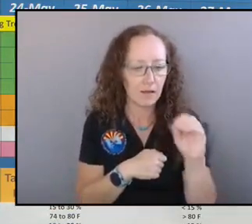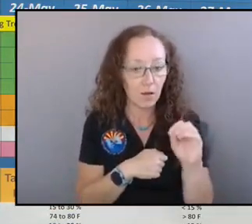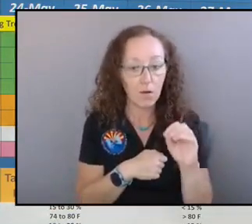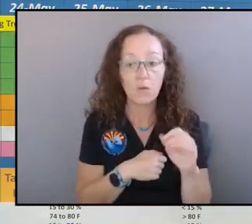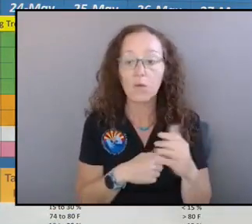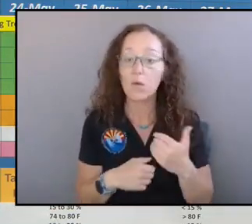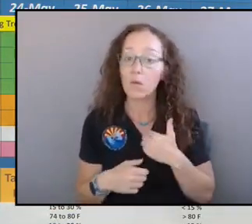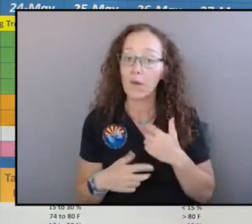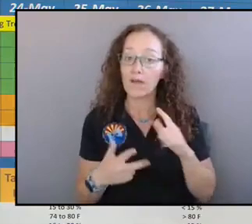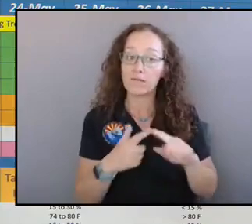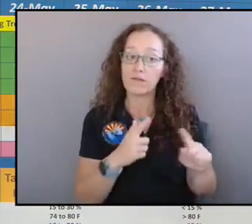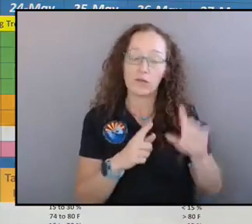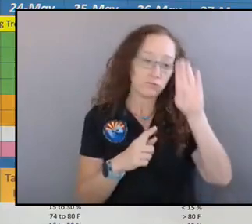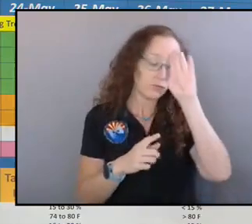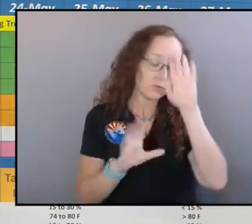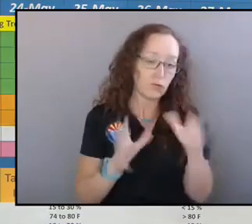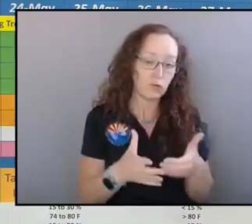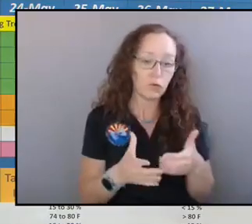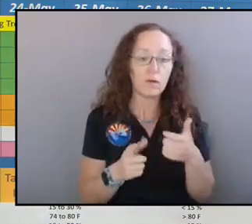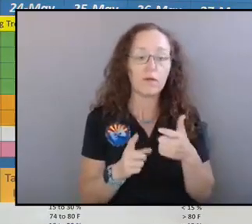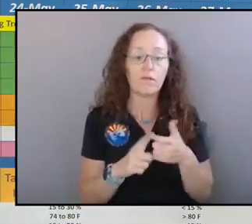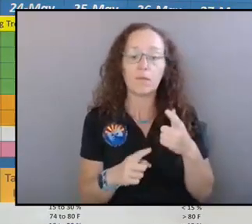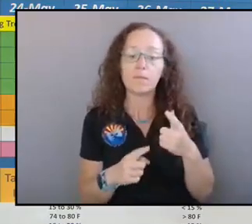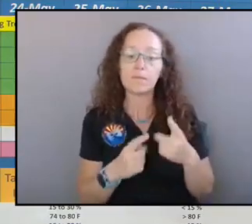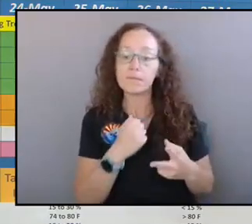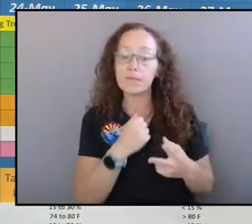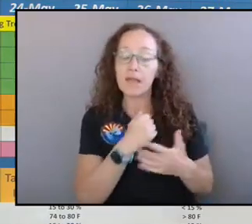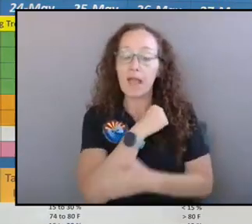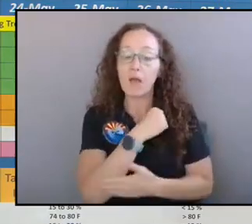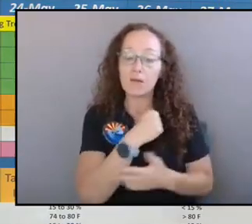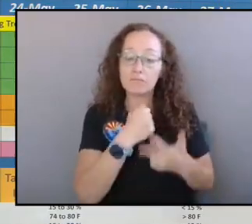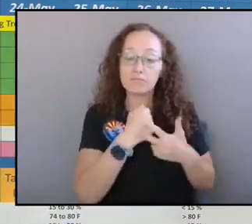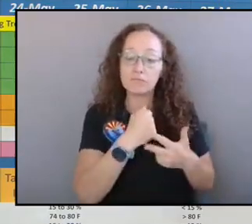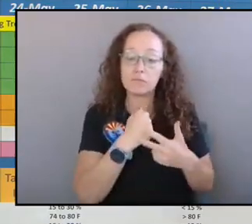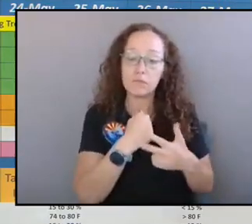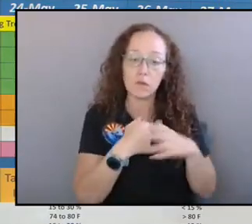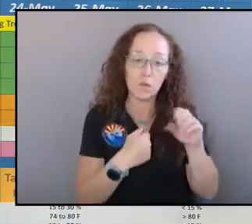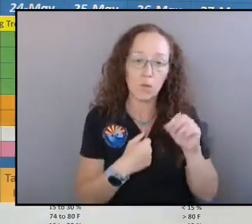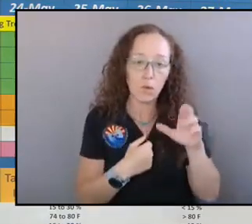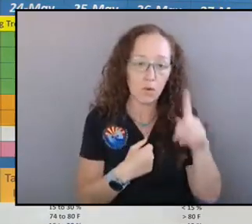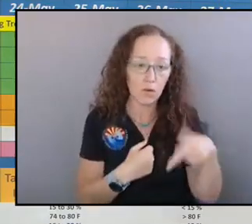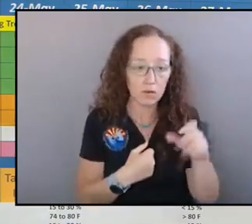and they were in Mora for a few days, and now they're deployed in Pinasco.